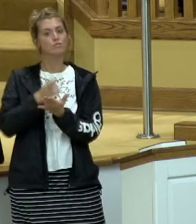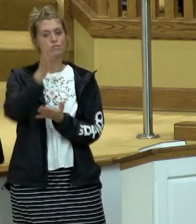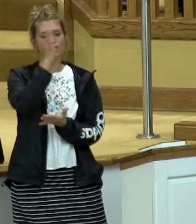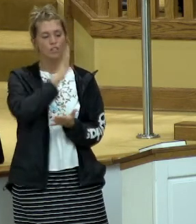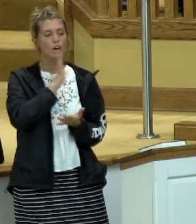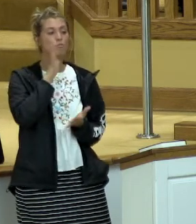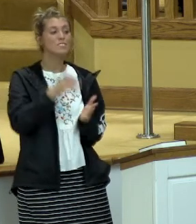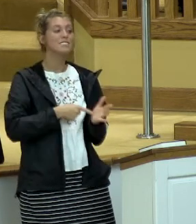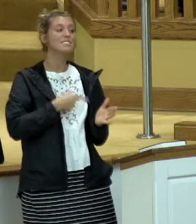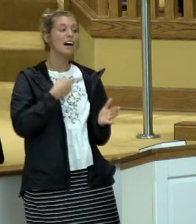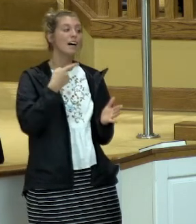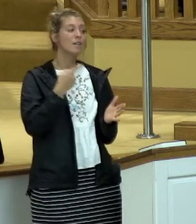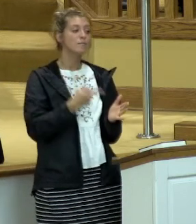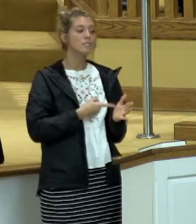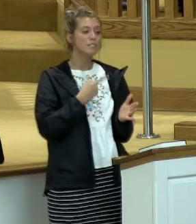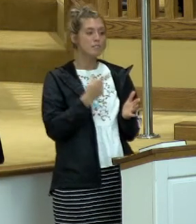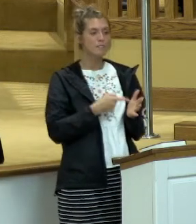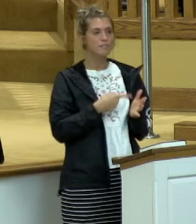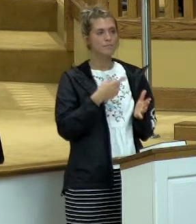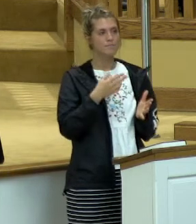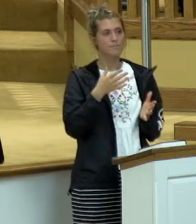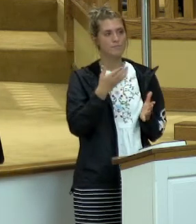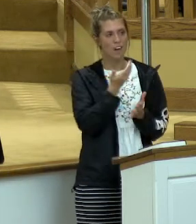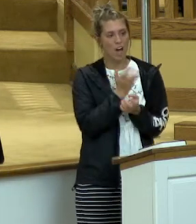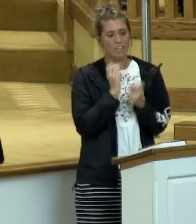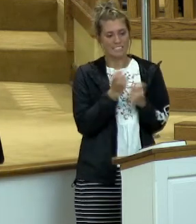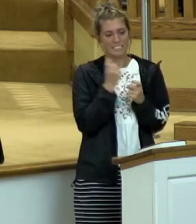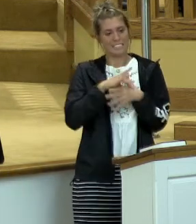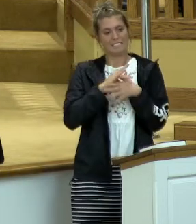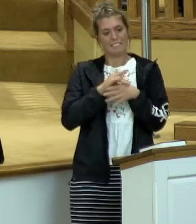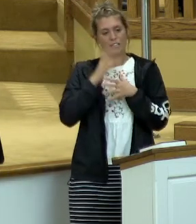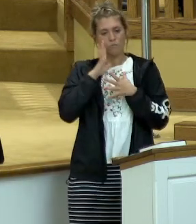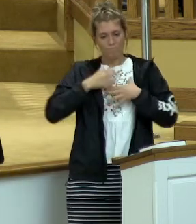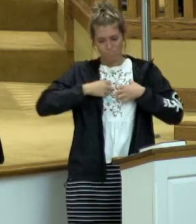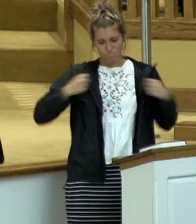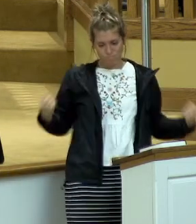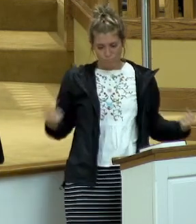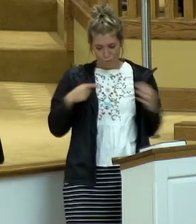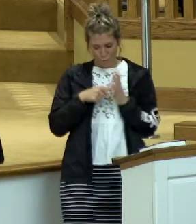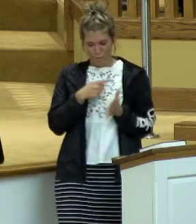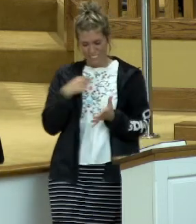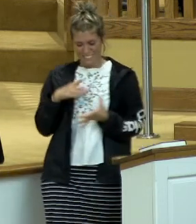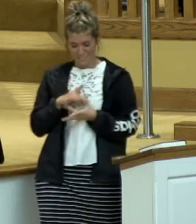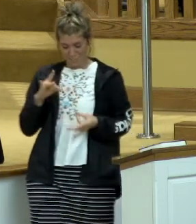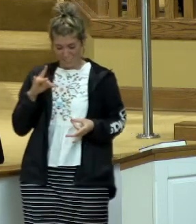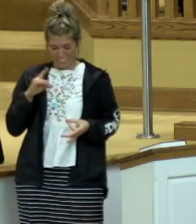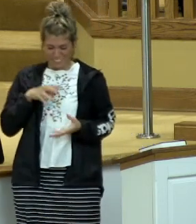will sometimes, don't miss this now, disrobe our carnality so that our spirituality can be revealed.